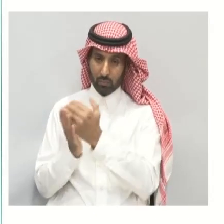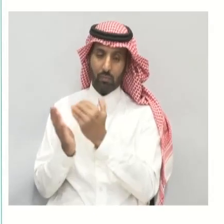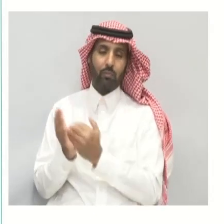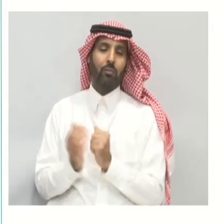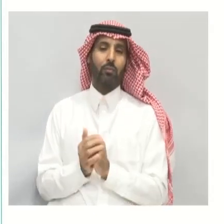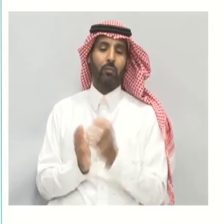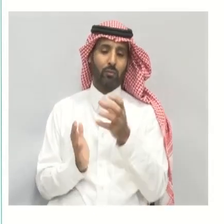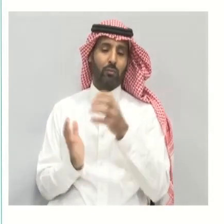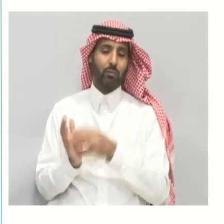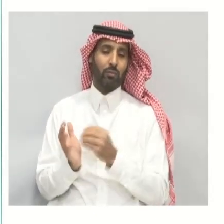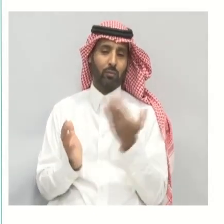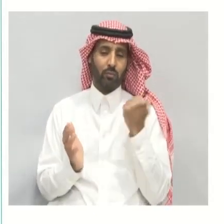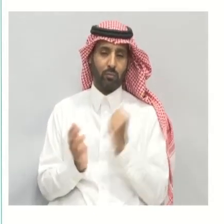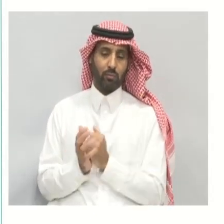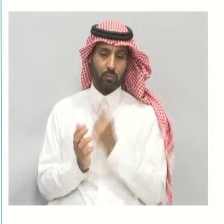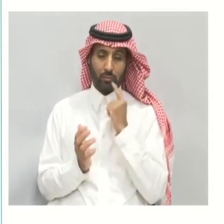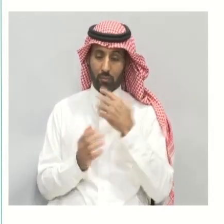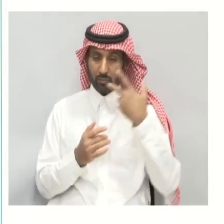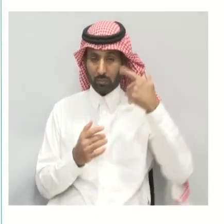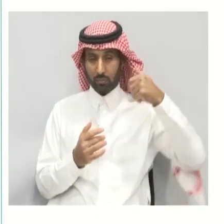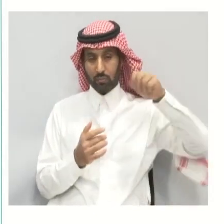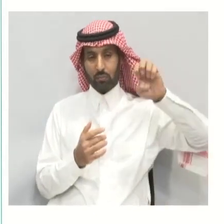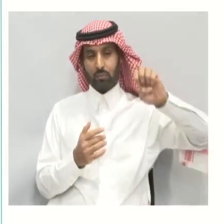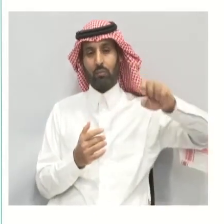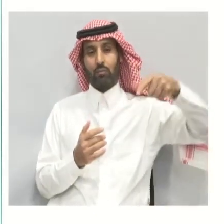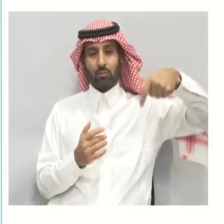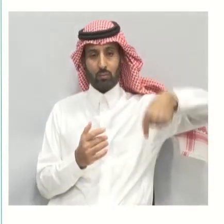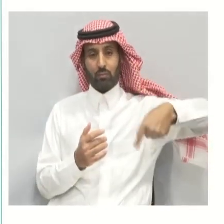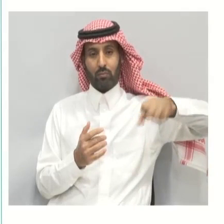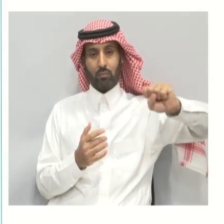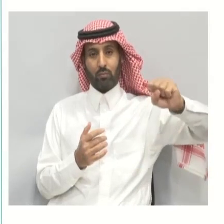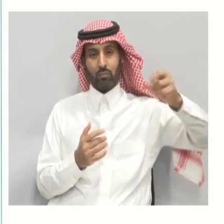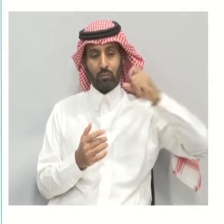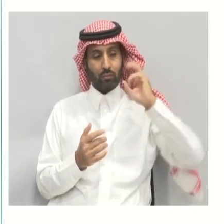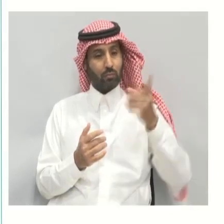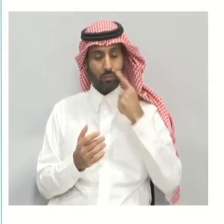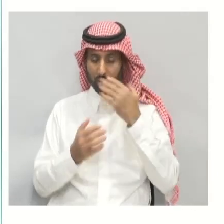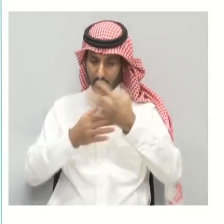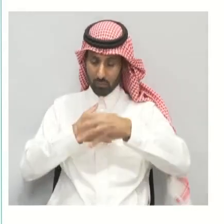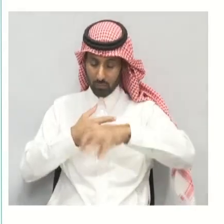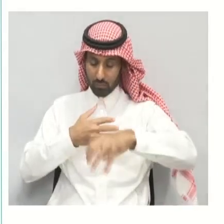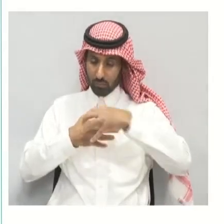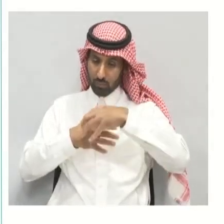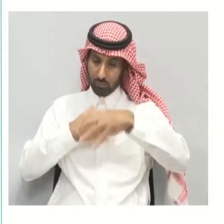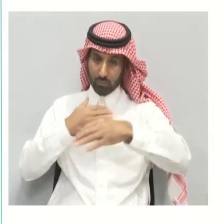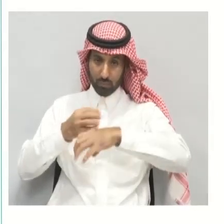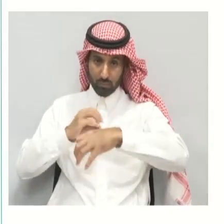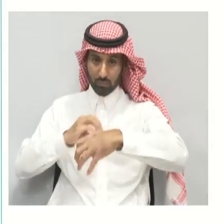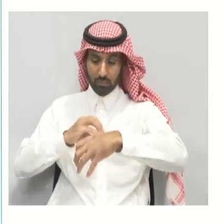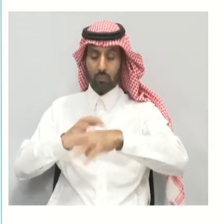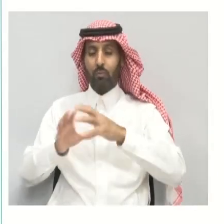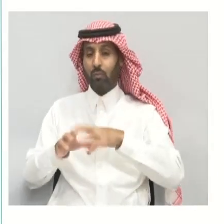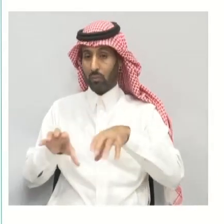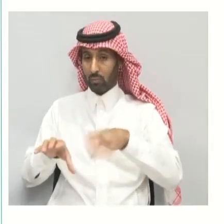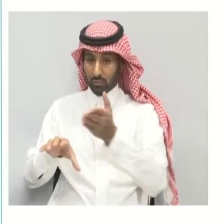answer. As this one, the Iguazu Falls are on the border of Brazil and